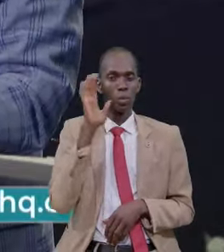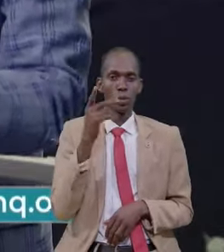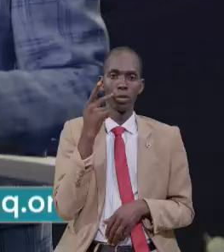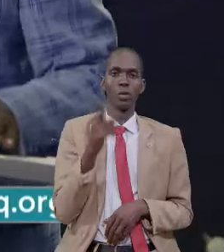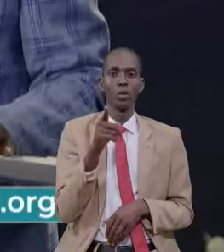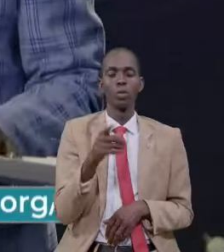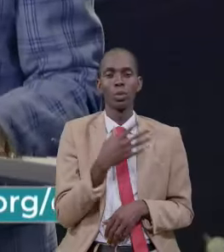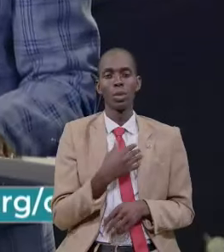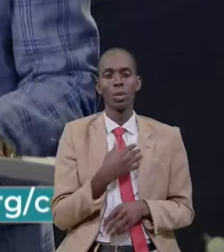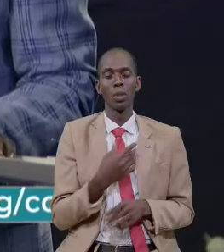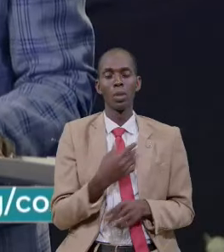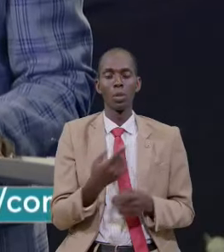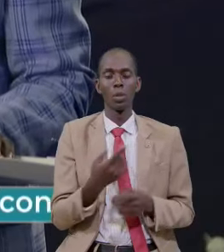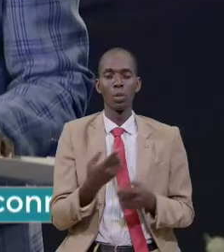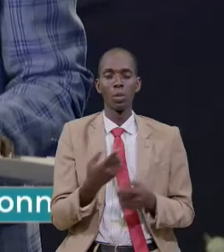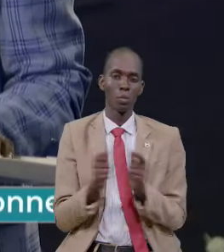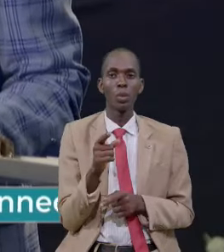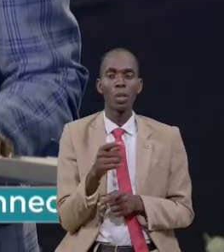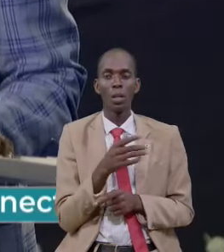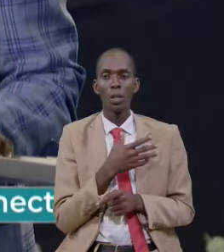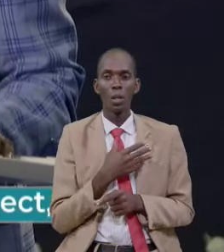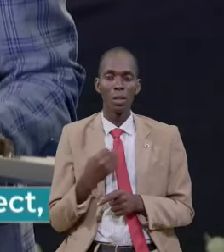And they will be getting your